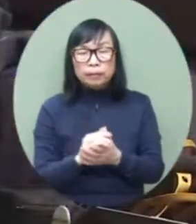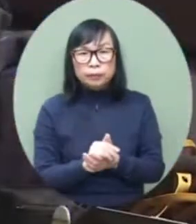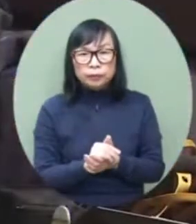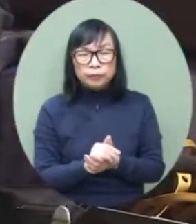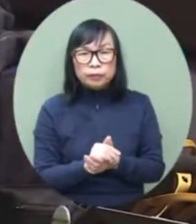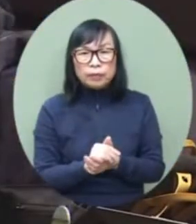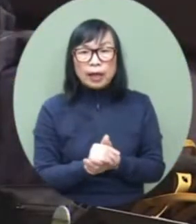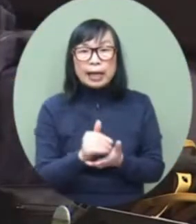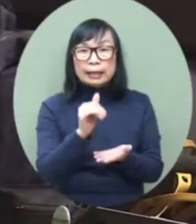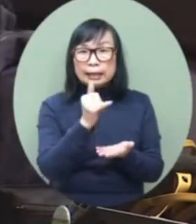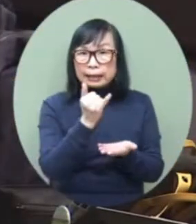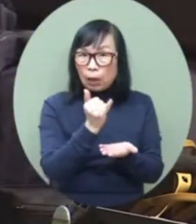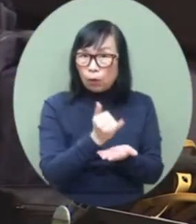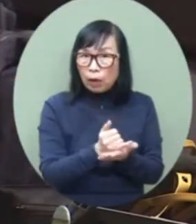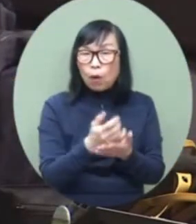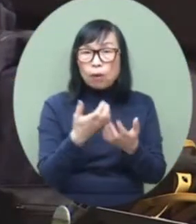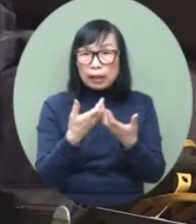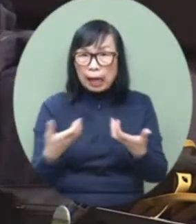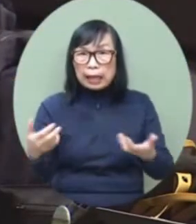arrangement where